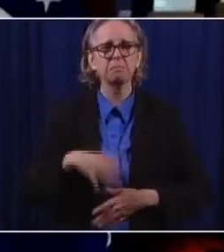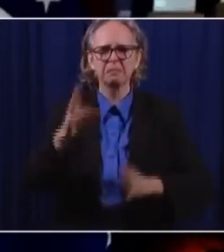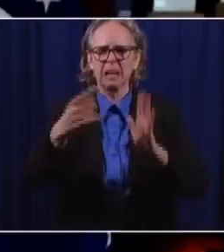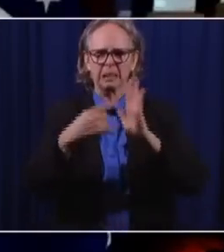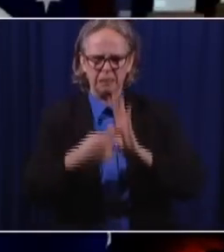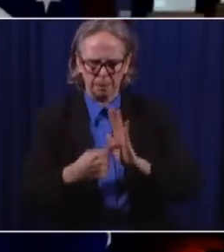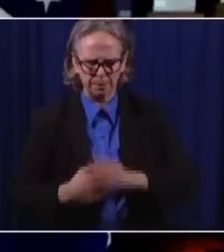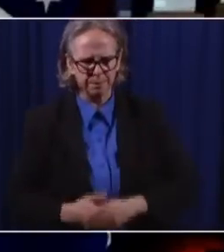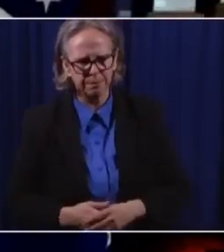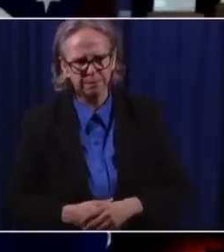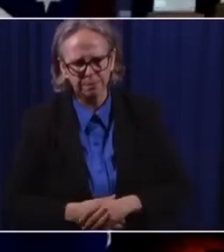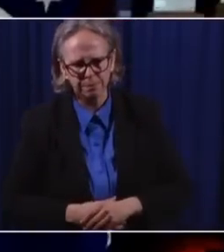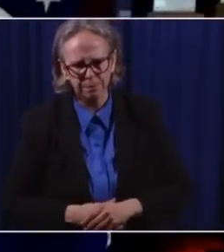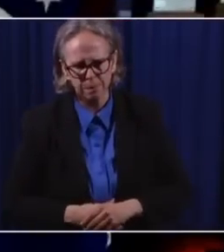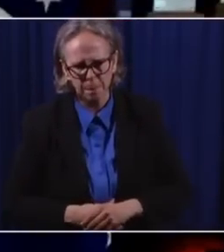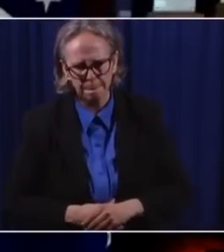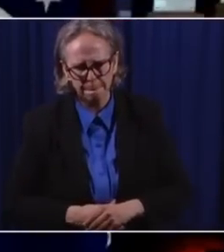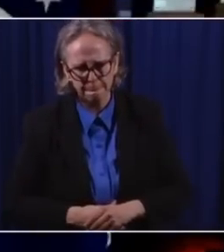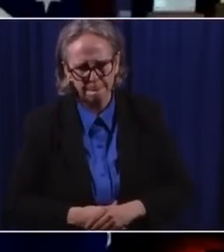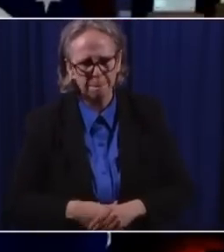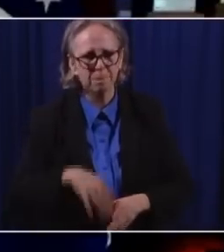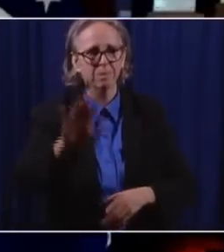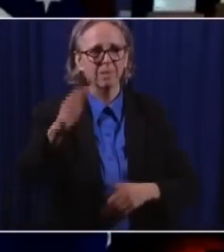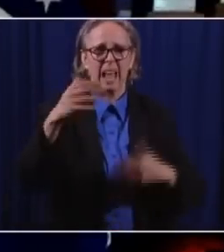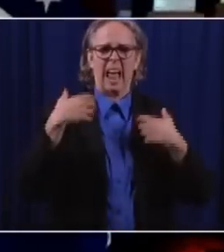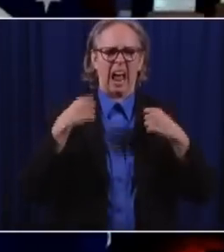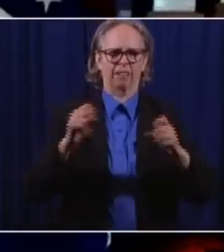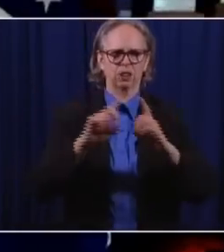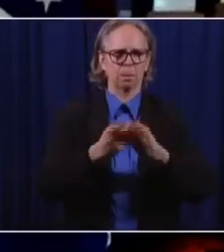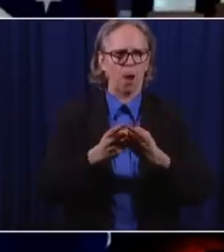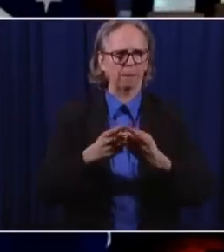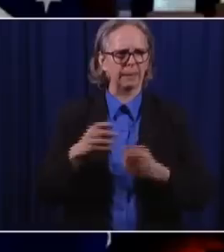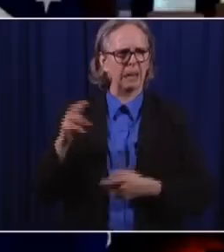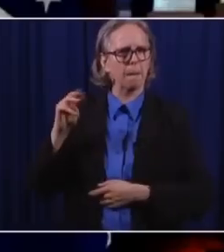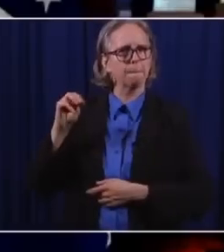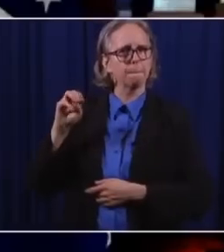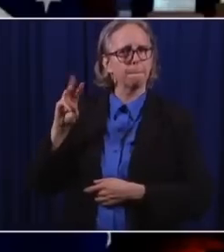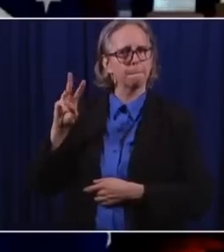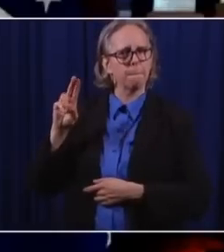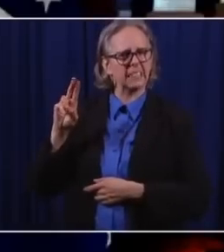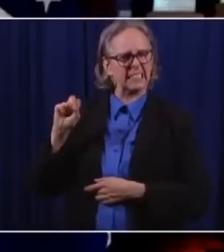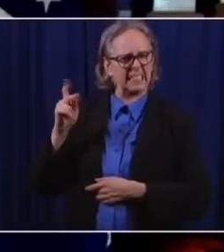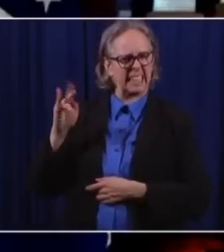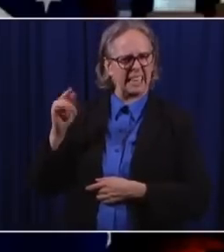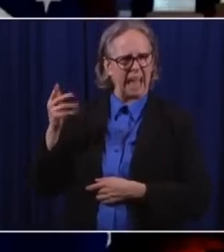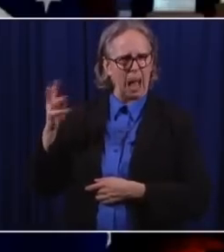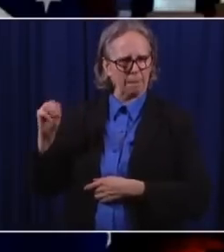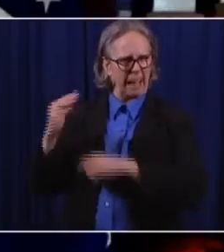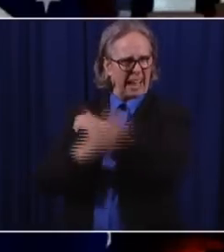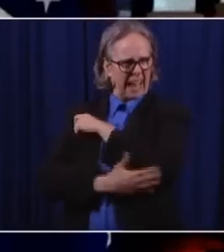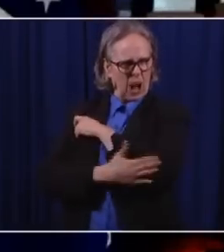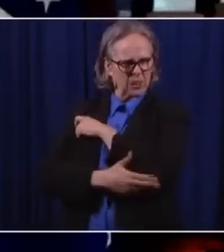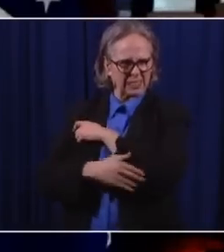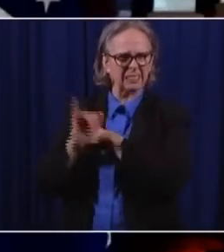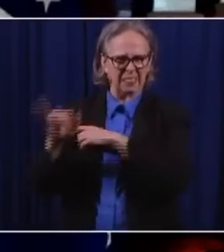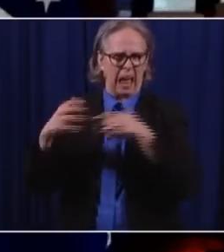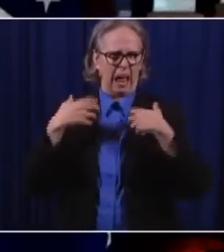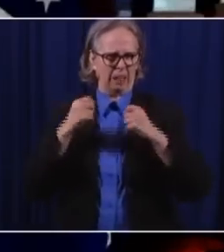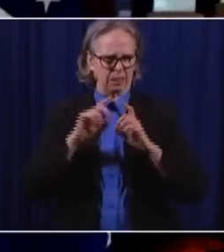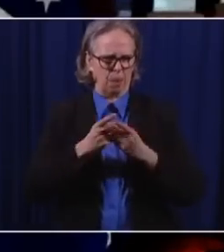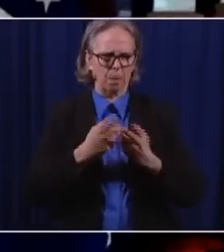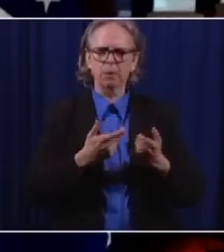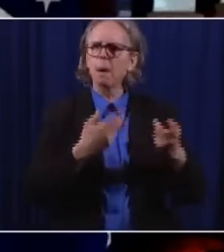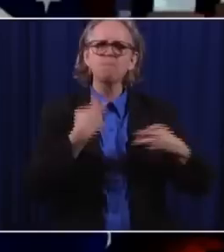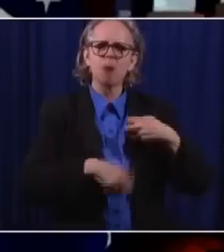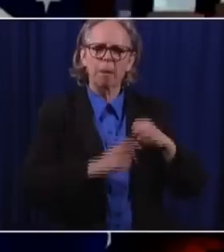health department in Muskingum County had issues with fraternal organizations where they saw the spread. They went